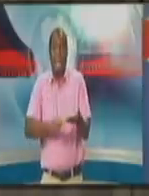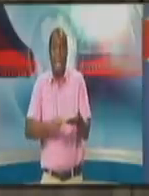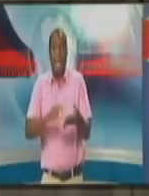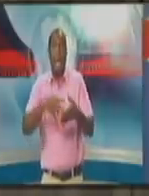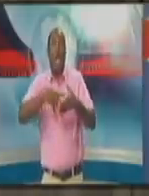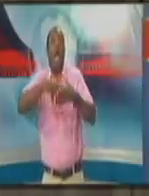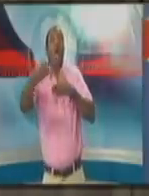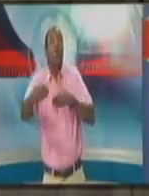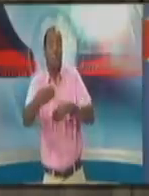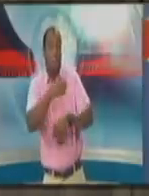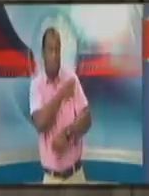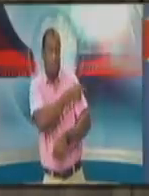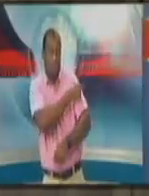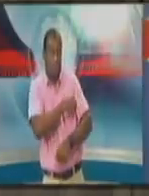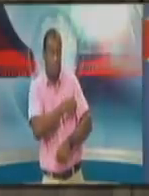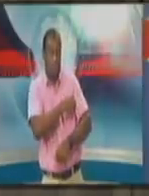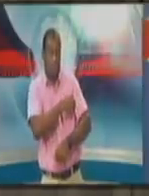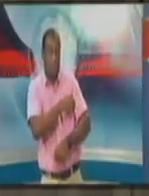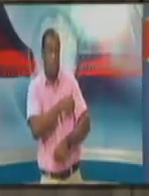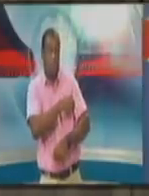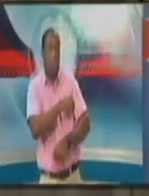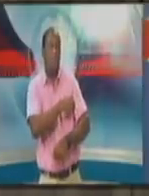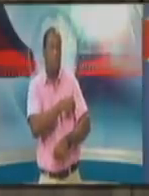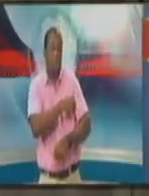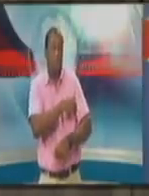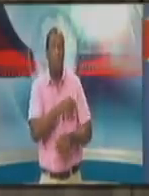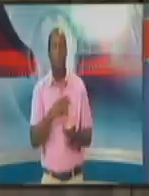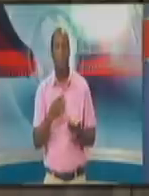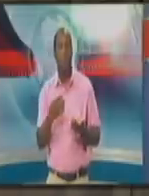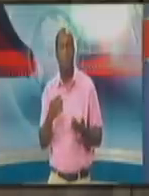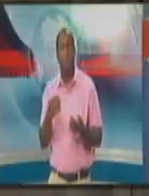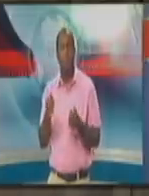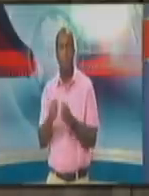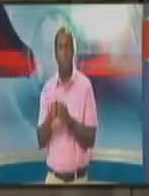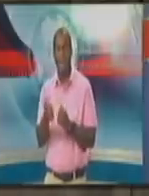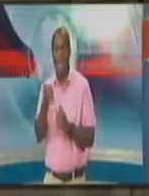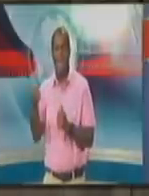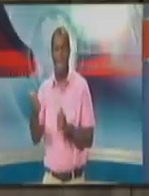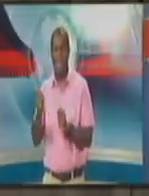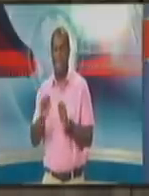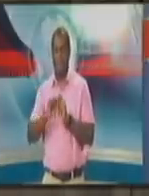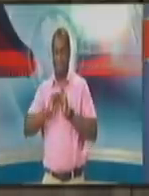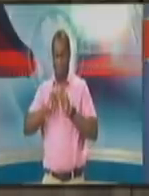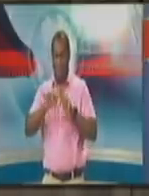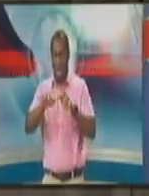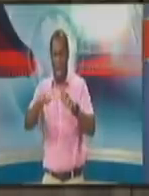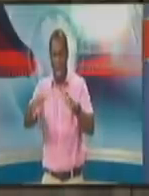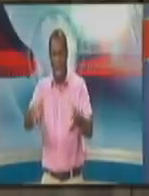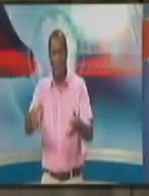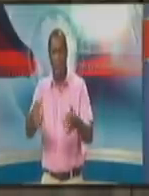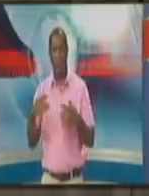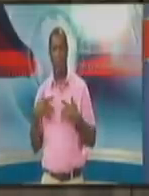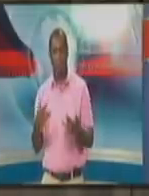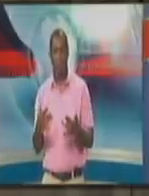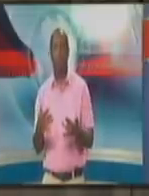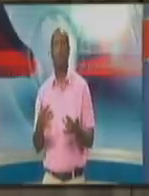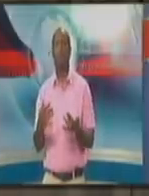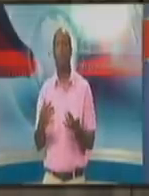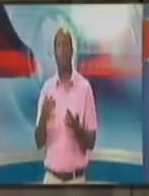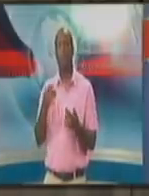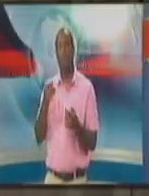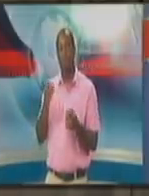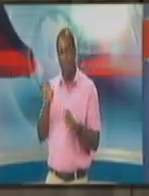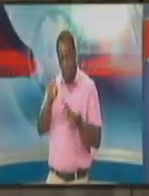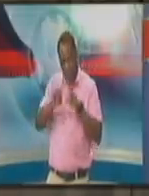community spread and other things, you look at the number of deaths that occur in the population. The deaths that we would see coming to us are the deaths that are occurring